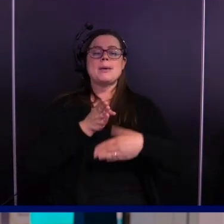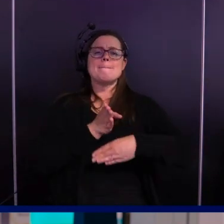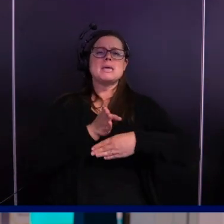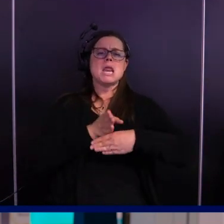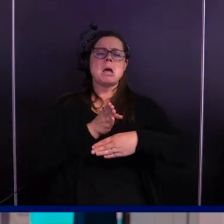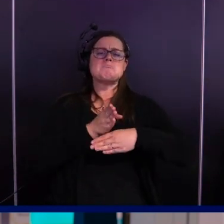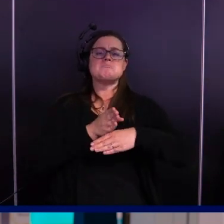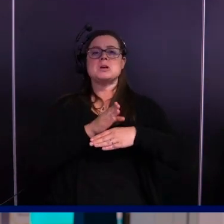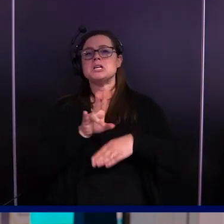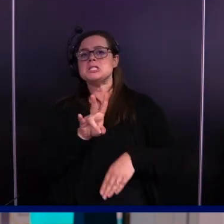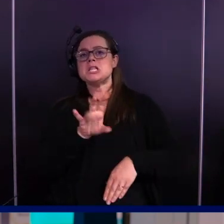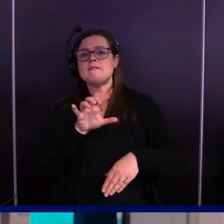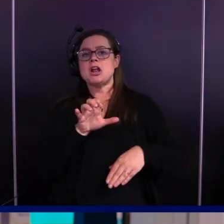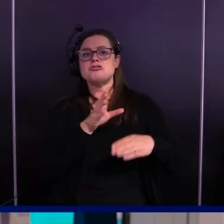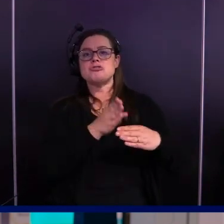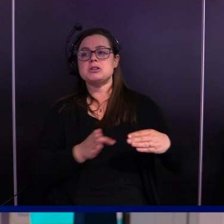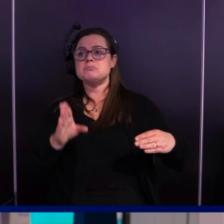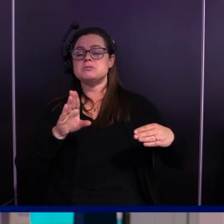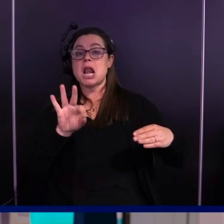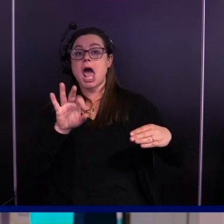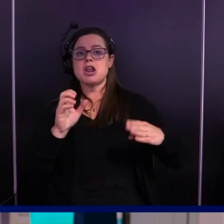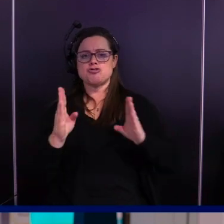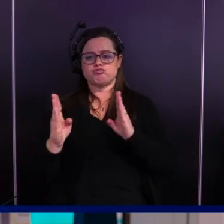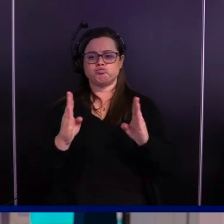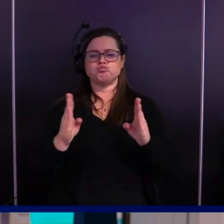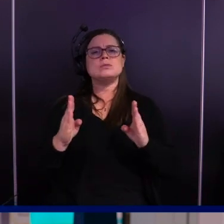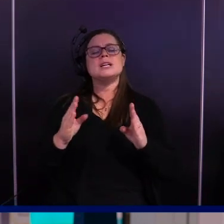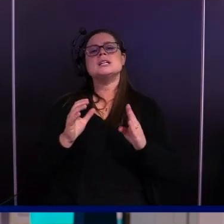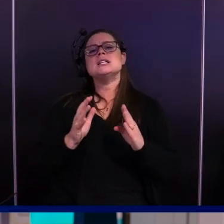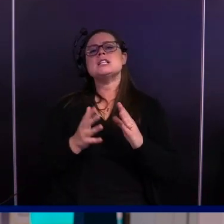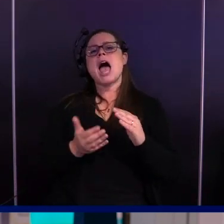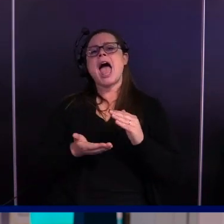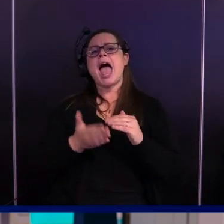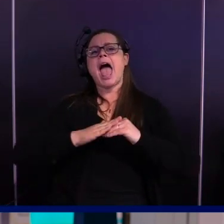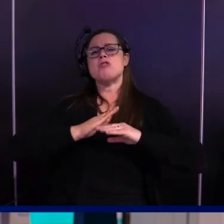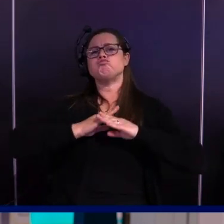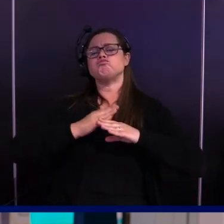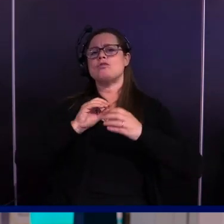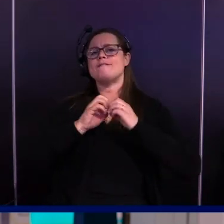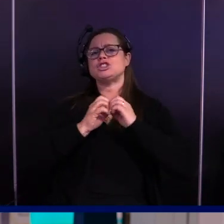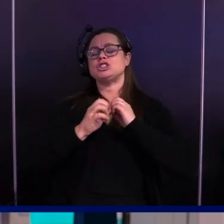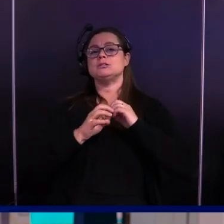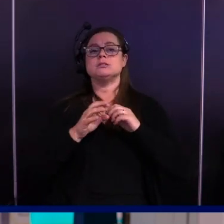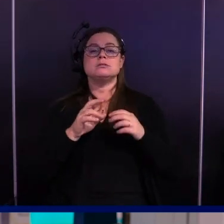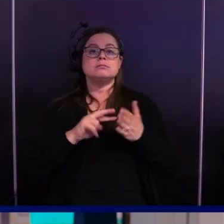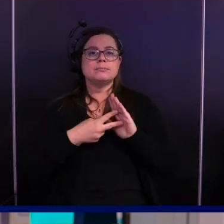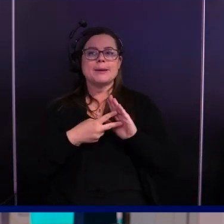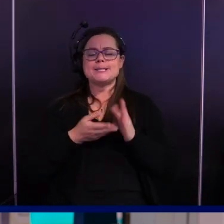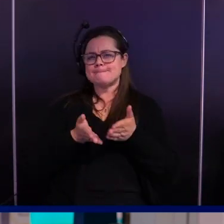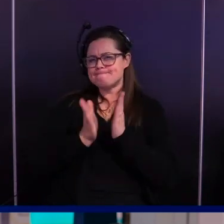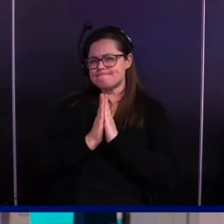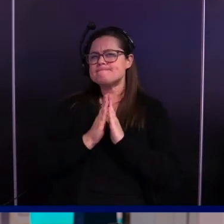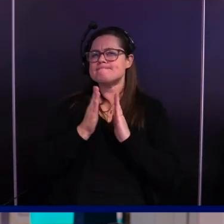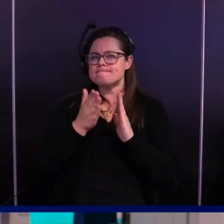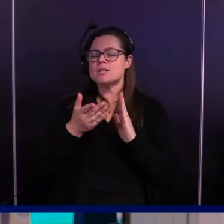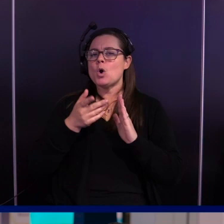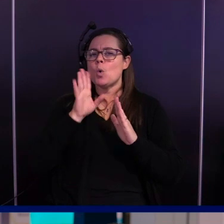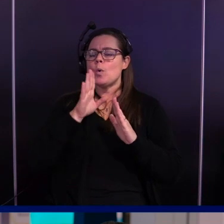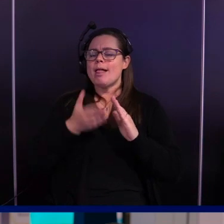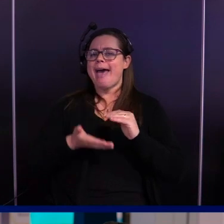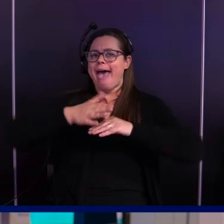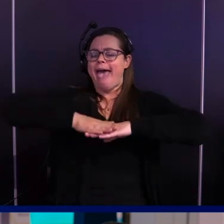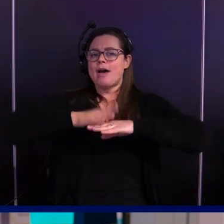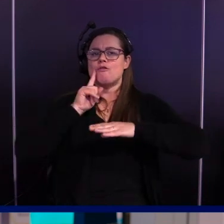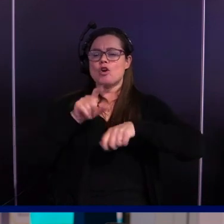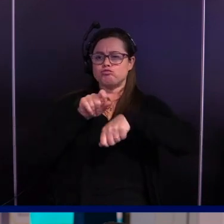maybe 700 to 900, where you can create some friction, right? Friction means like asking user to send an SMS code and then enter, okay,